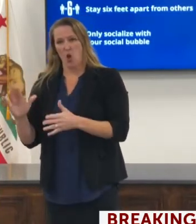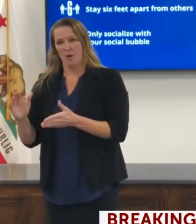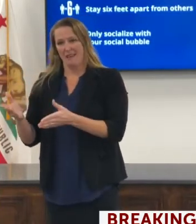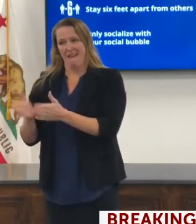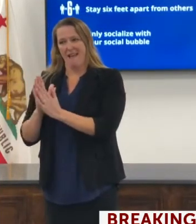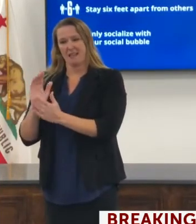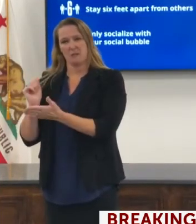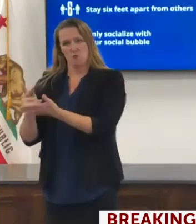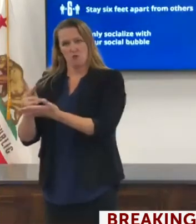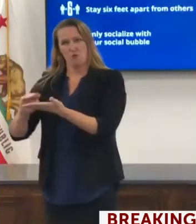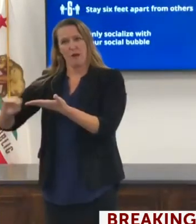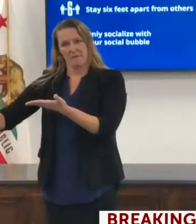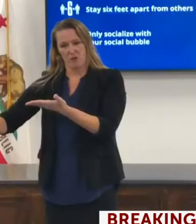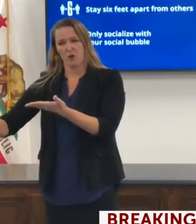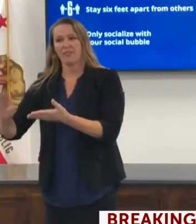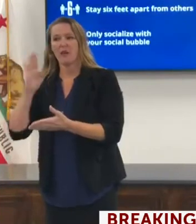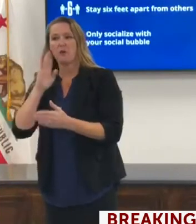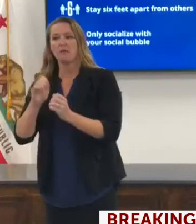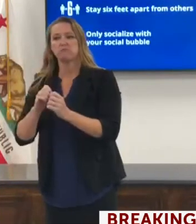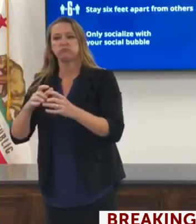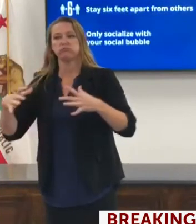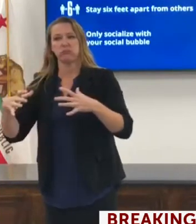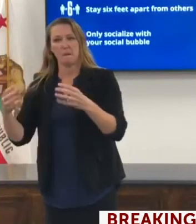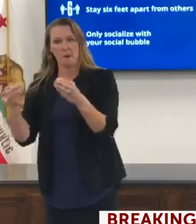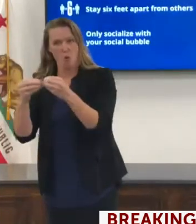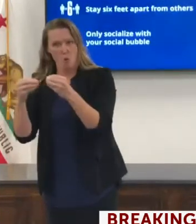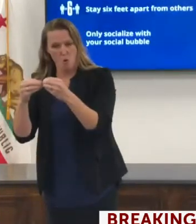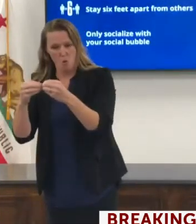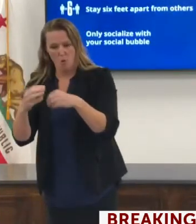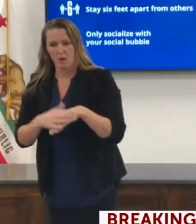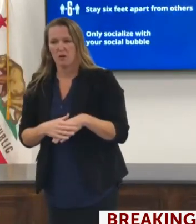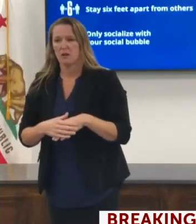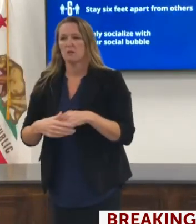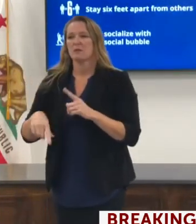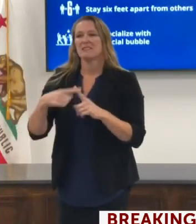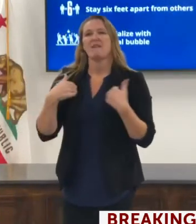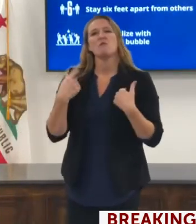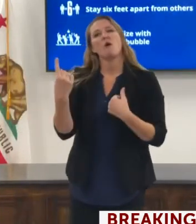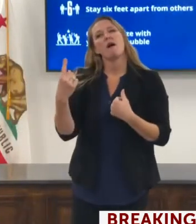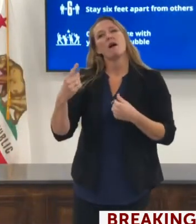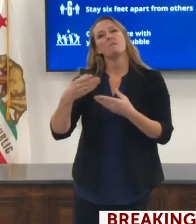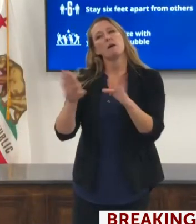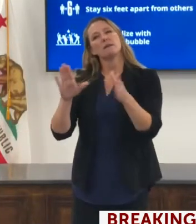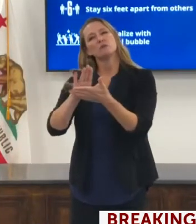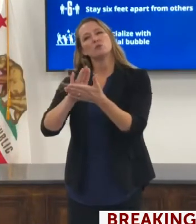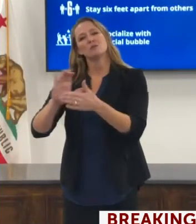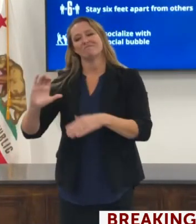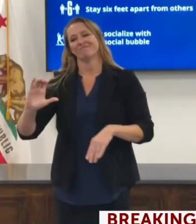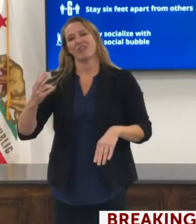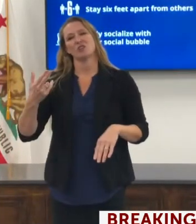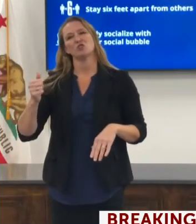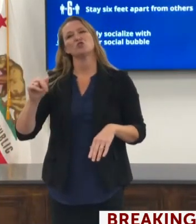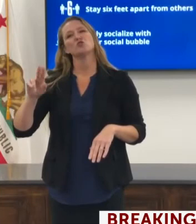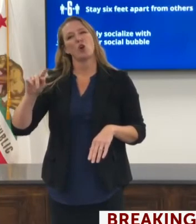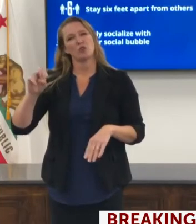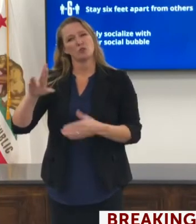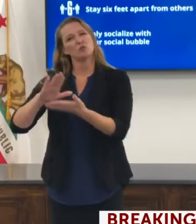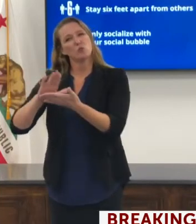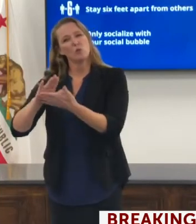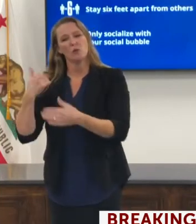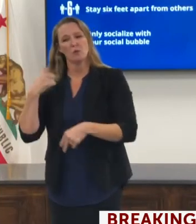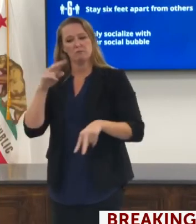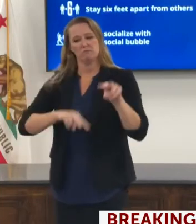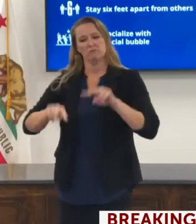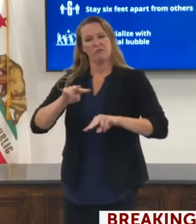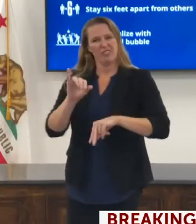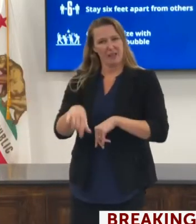we do have one public school submission. It's a charter school, and so that review is undergoing as well.